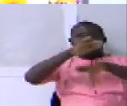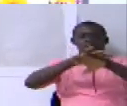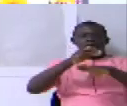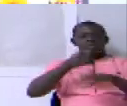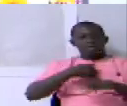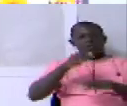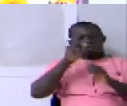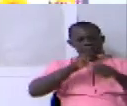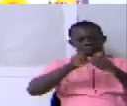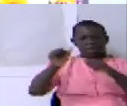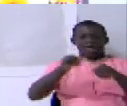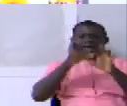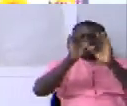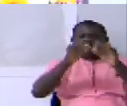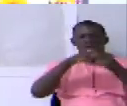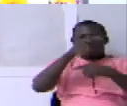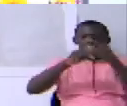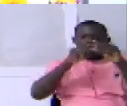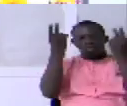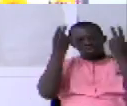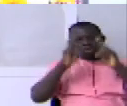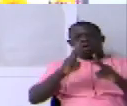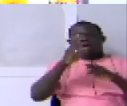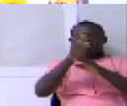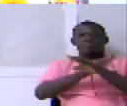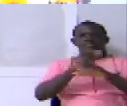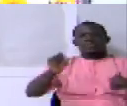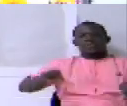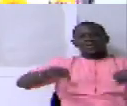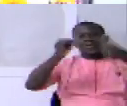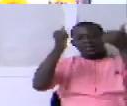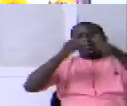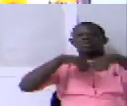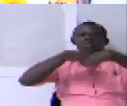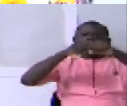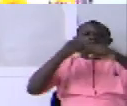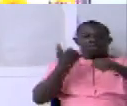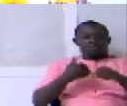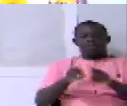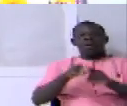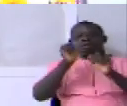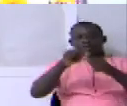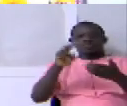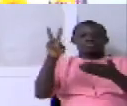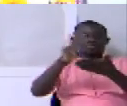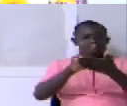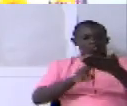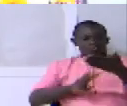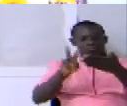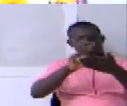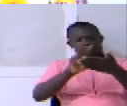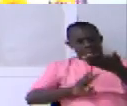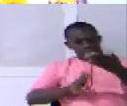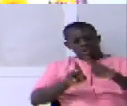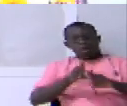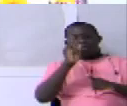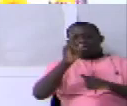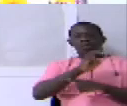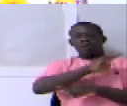let me know the legalities before training somebody. I can read it, but I don't know what it means, and I've never trained